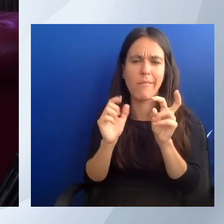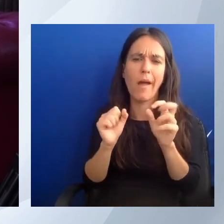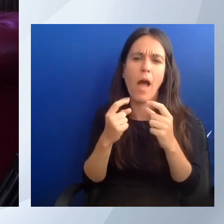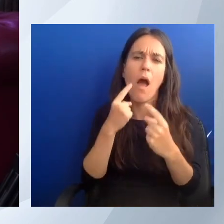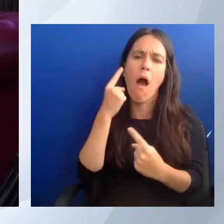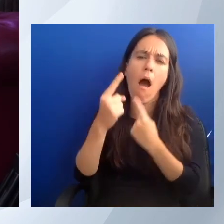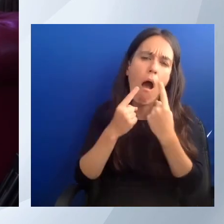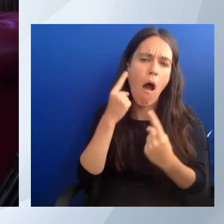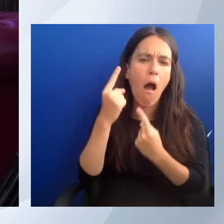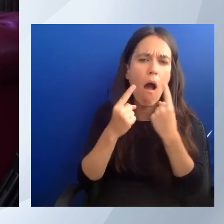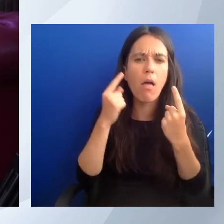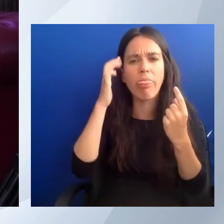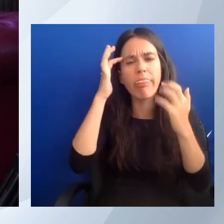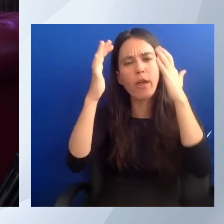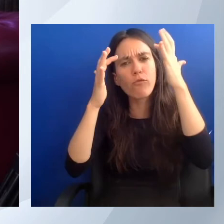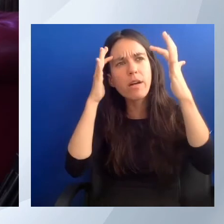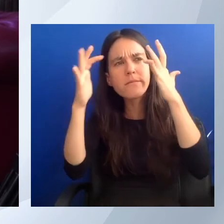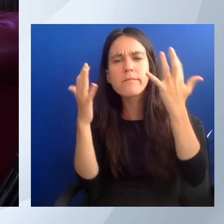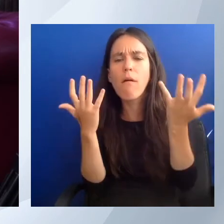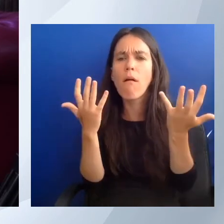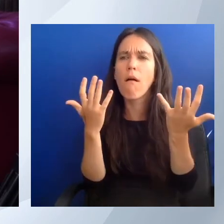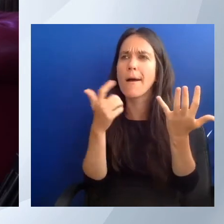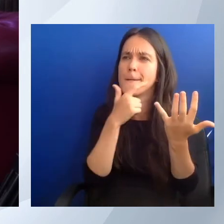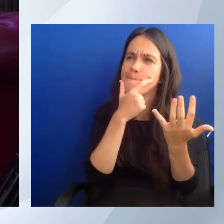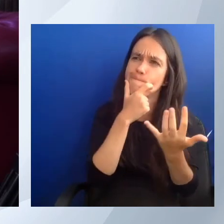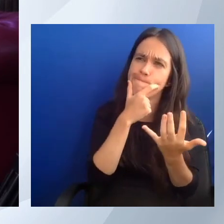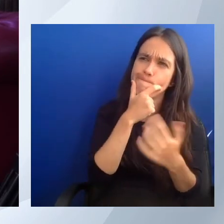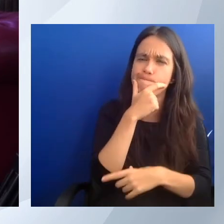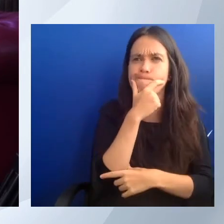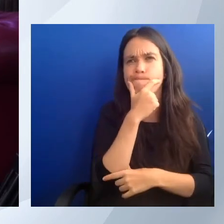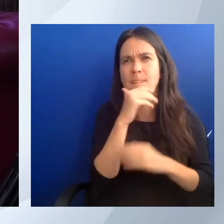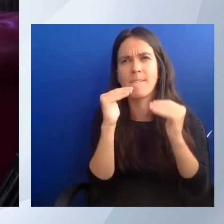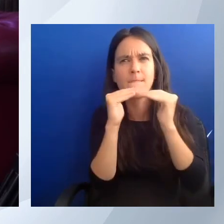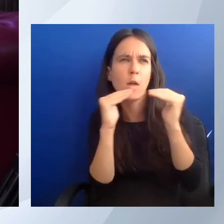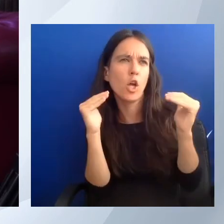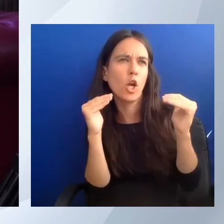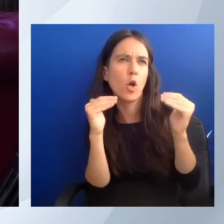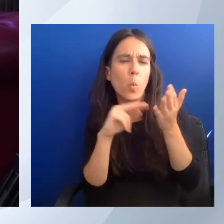very theoretical scenarios about what is a fairness in